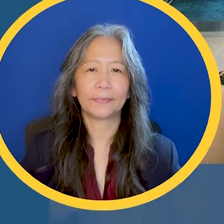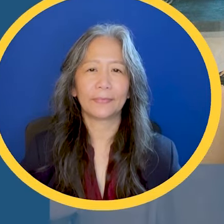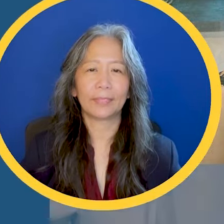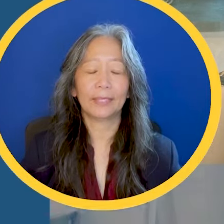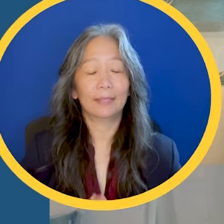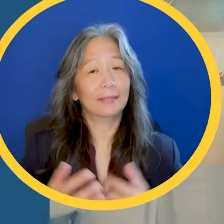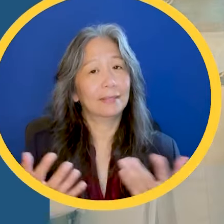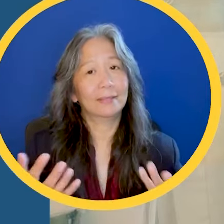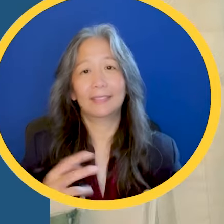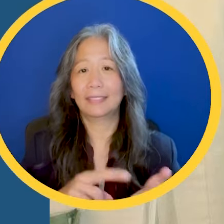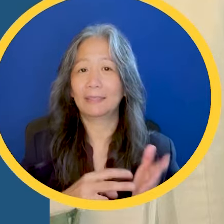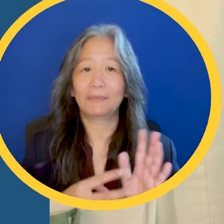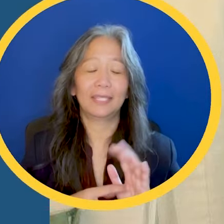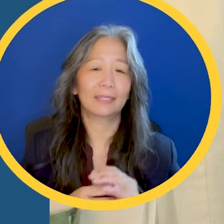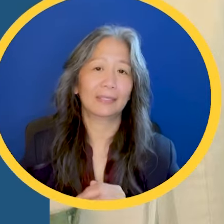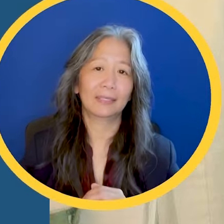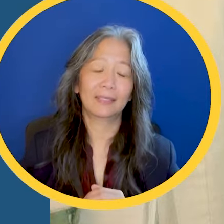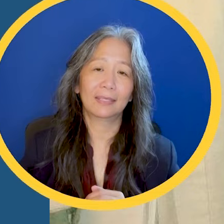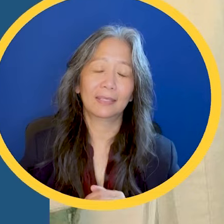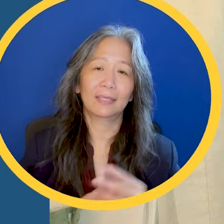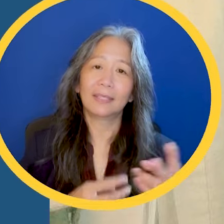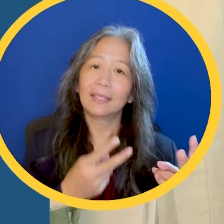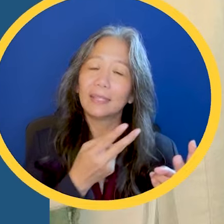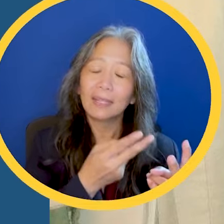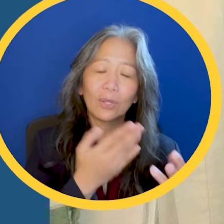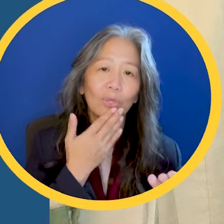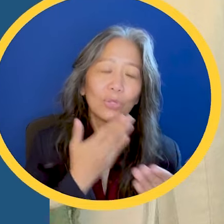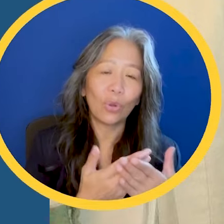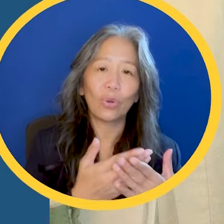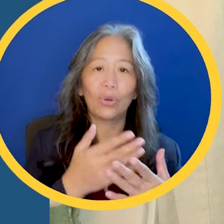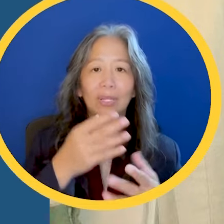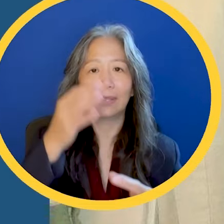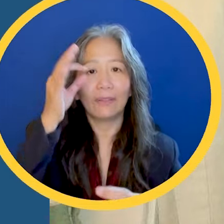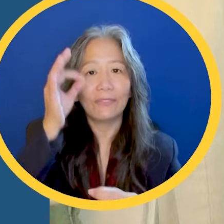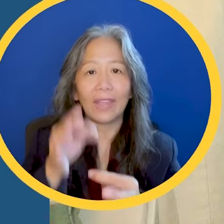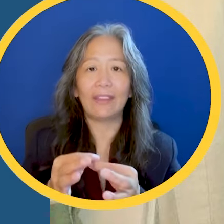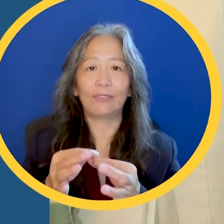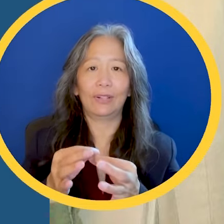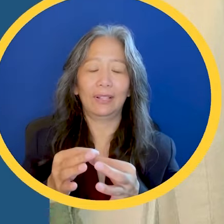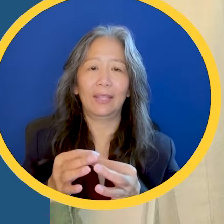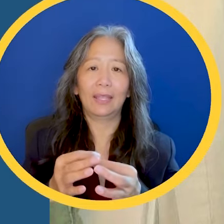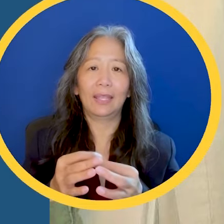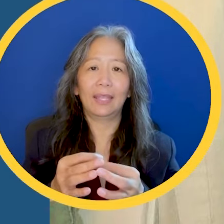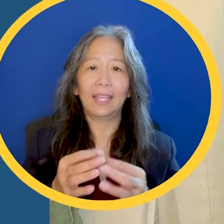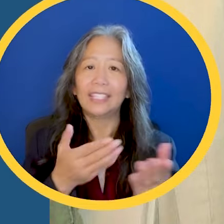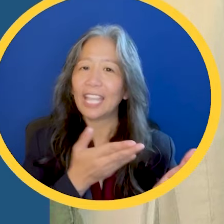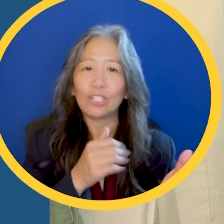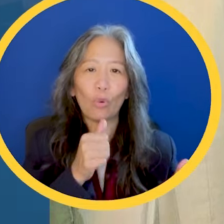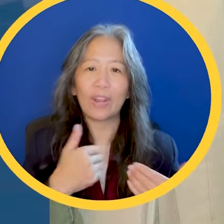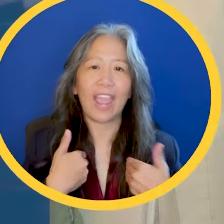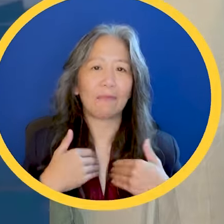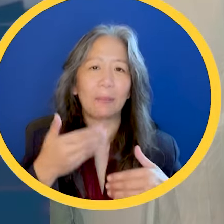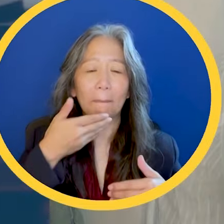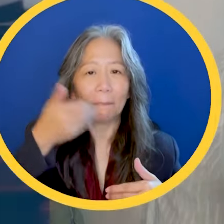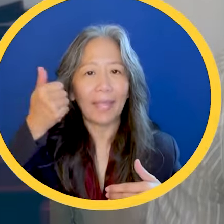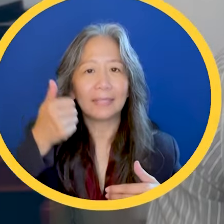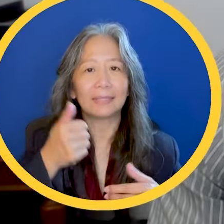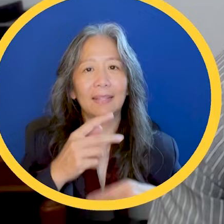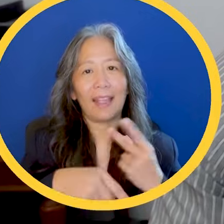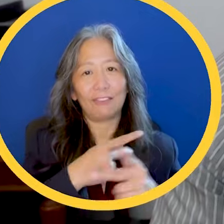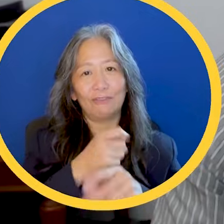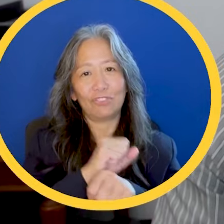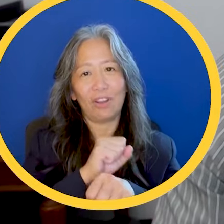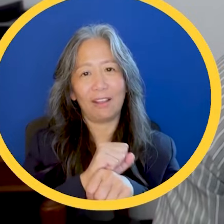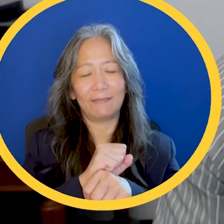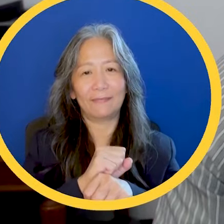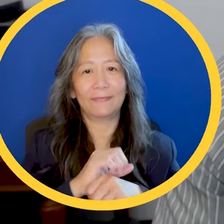I mean, they are good and faithful, but like we mentioned earlier, they didn't have the best kind of jobs, I'll admit. It